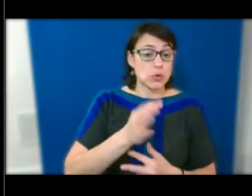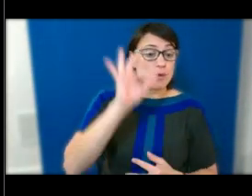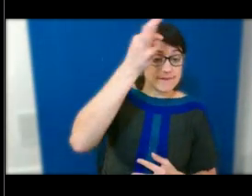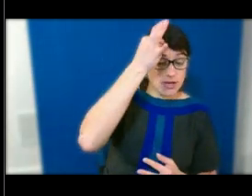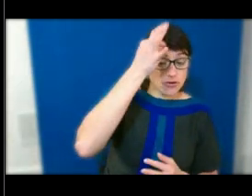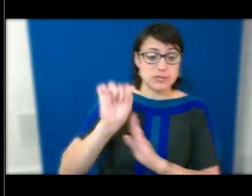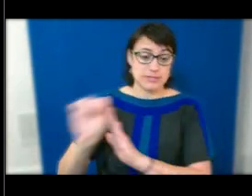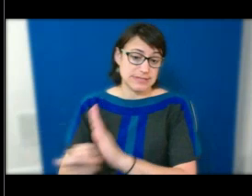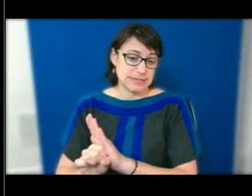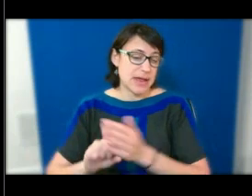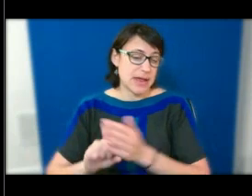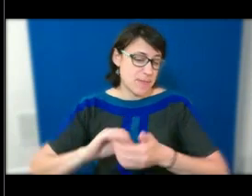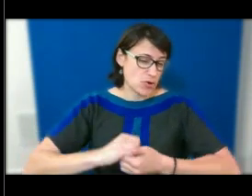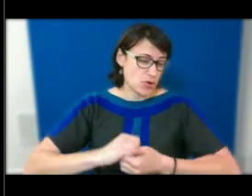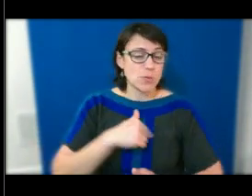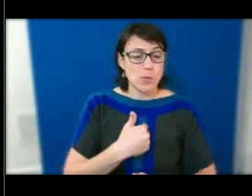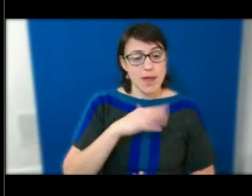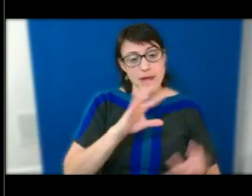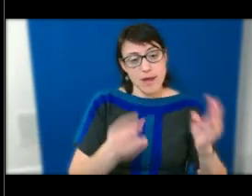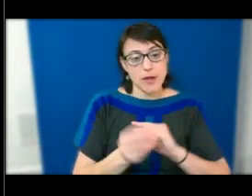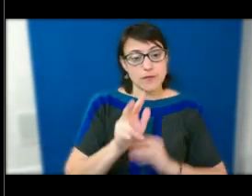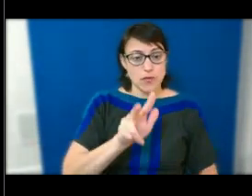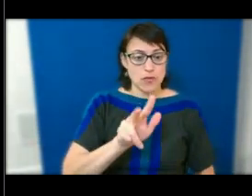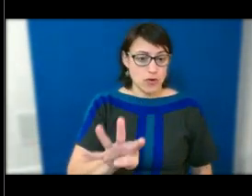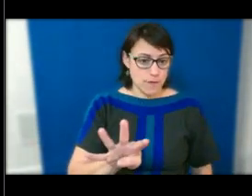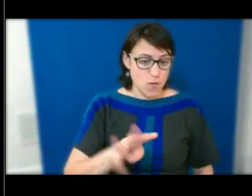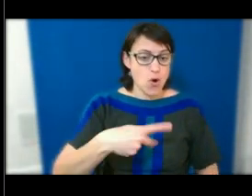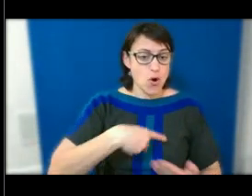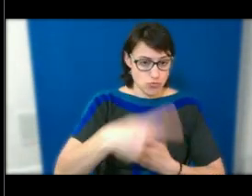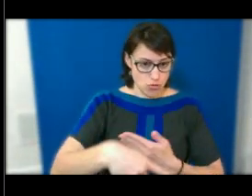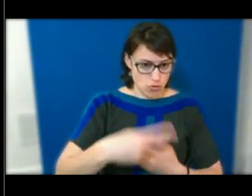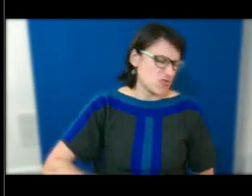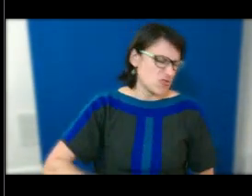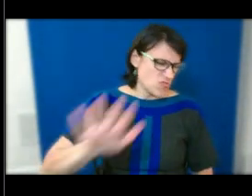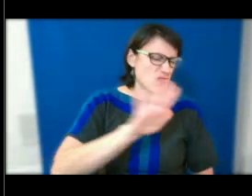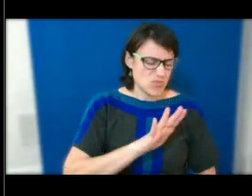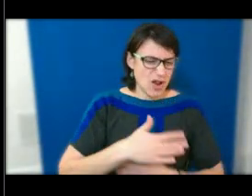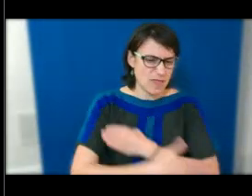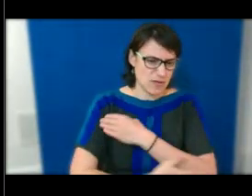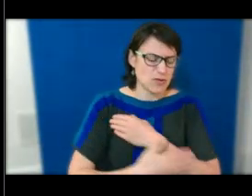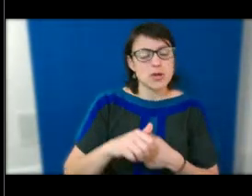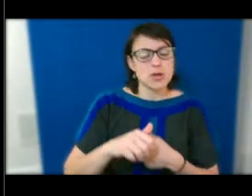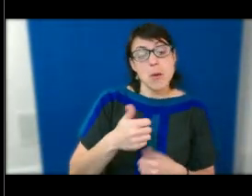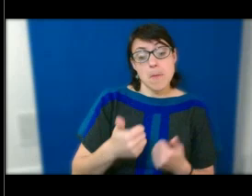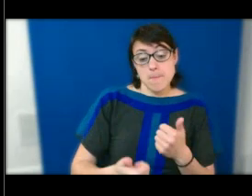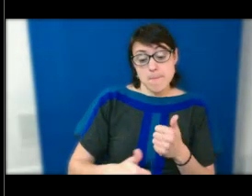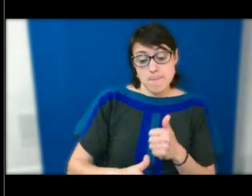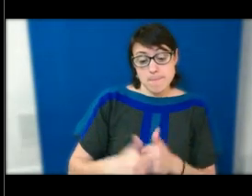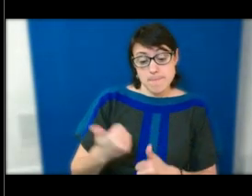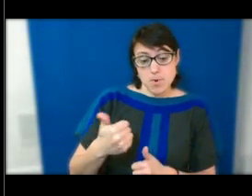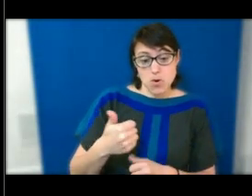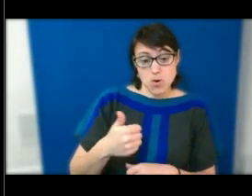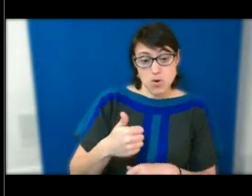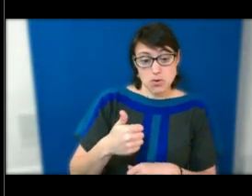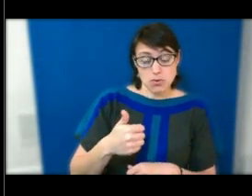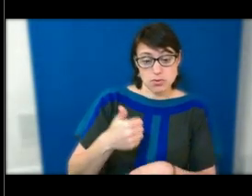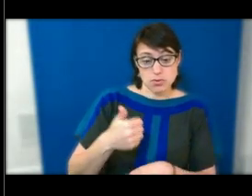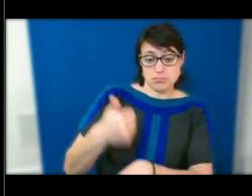34 programs now around the country. Most of them are university-based and host universities